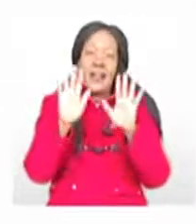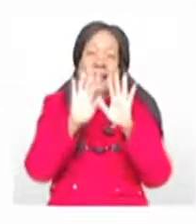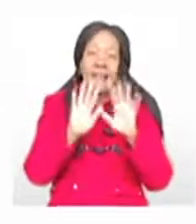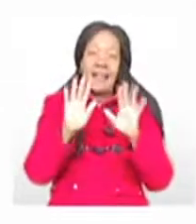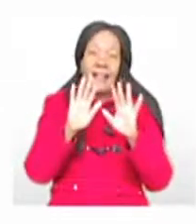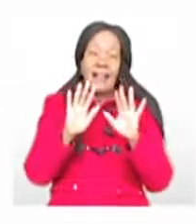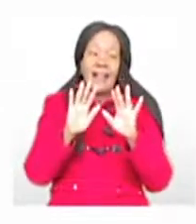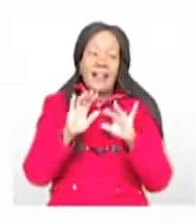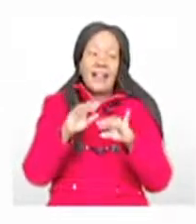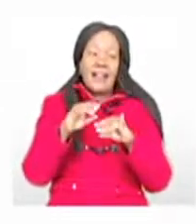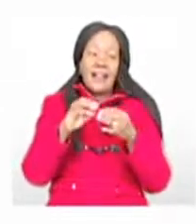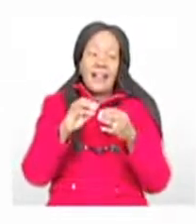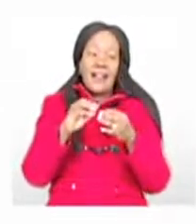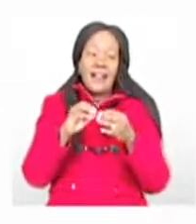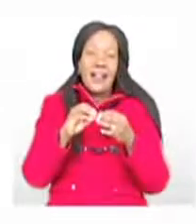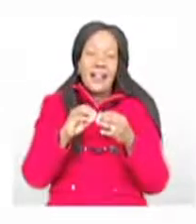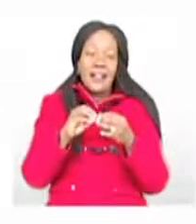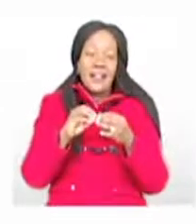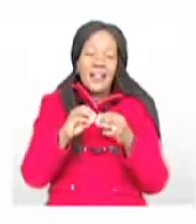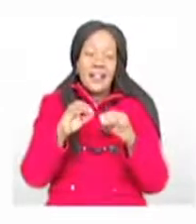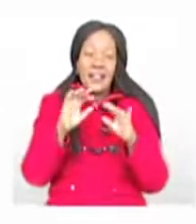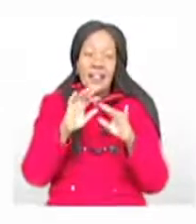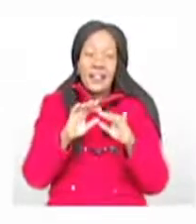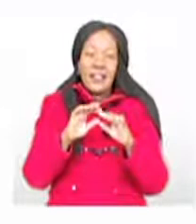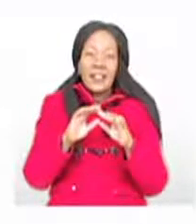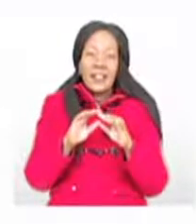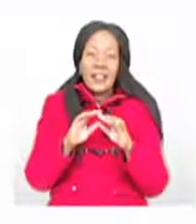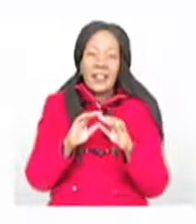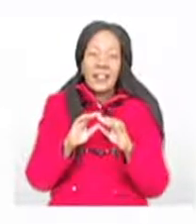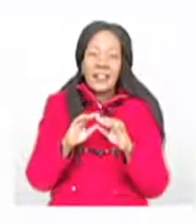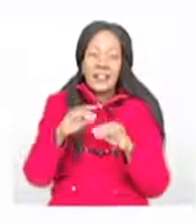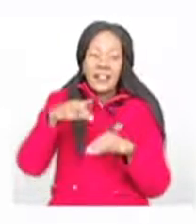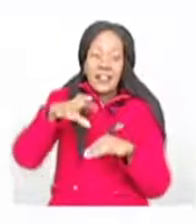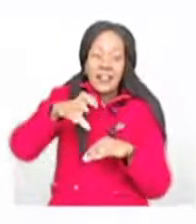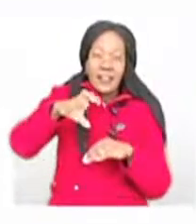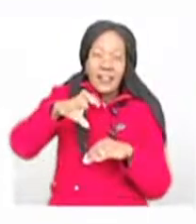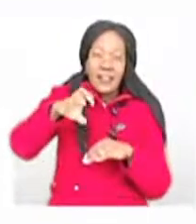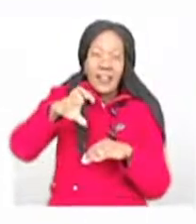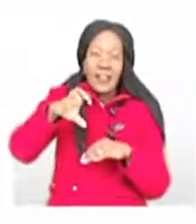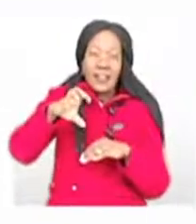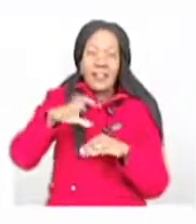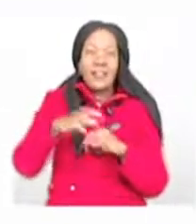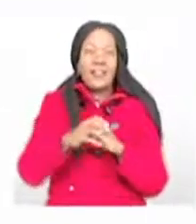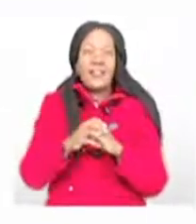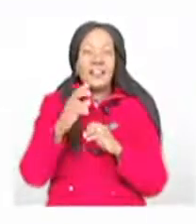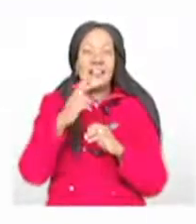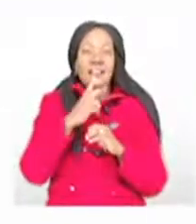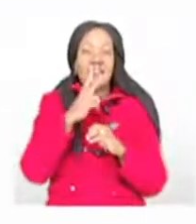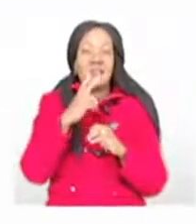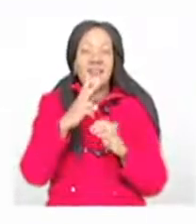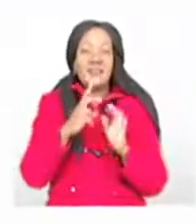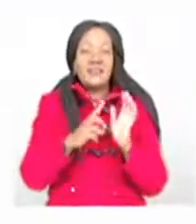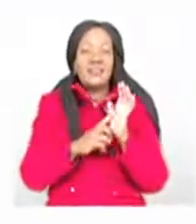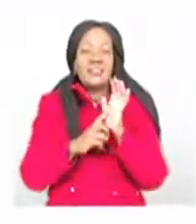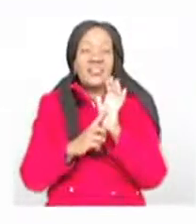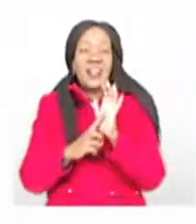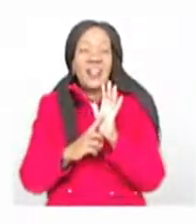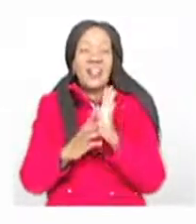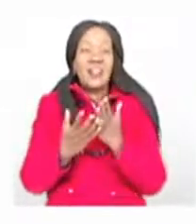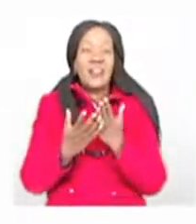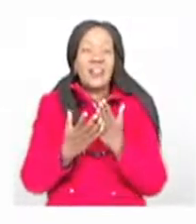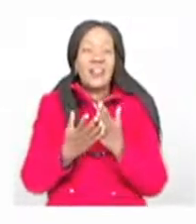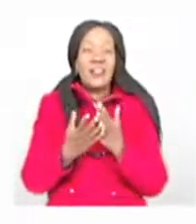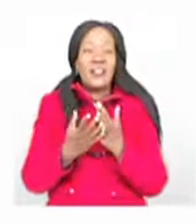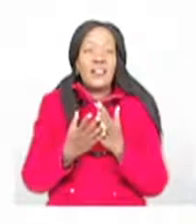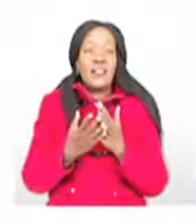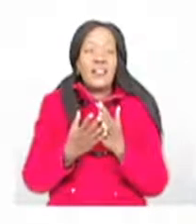insects. But before we do that, let's go to the board and learn how to